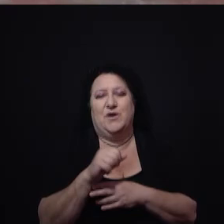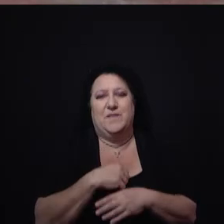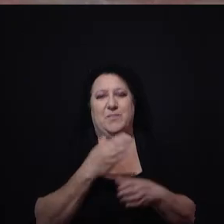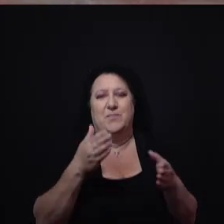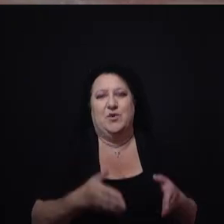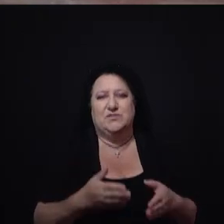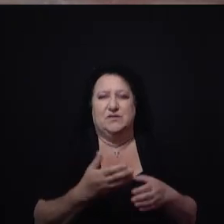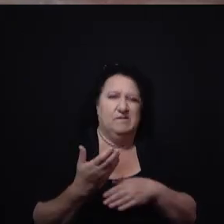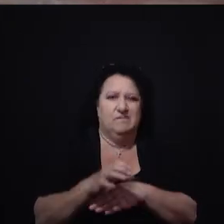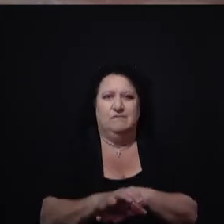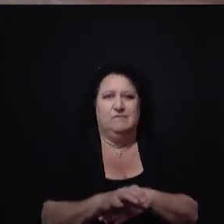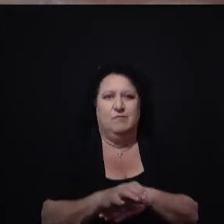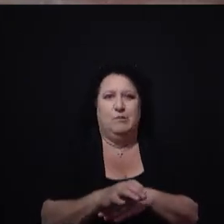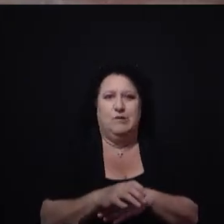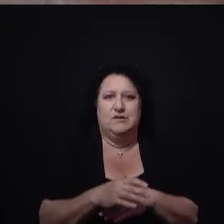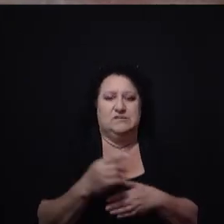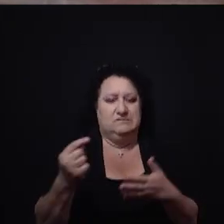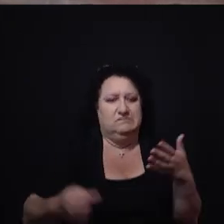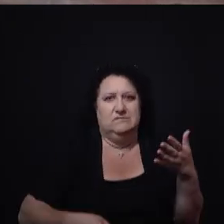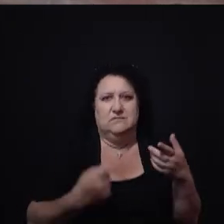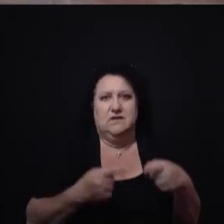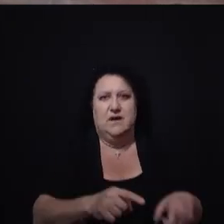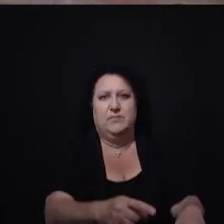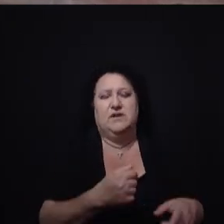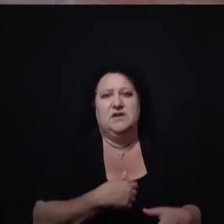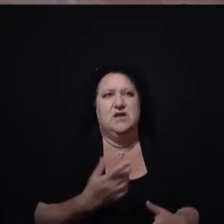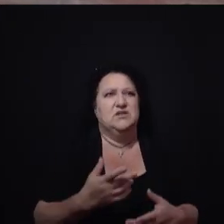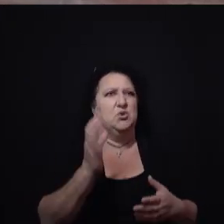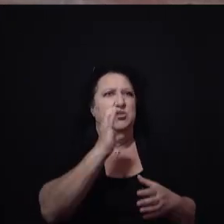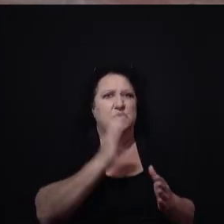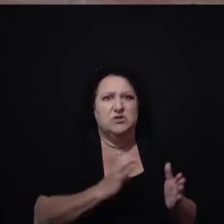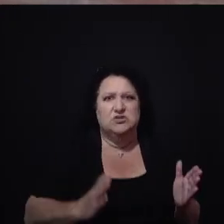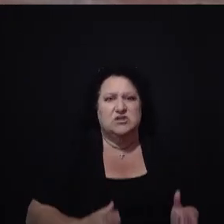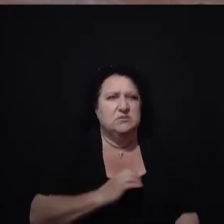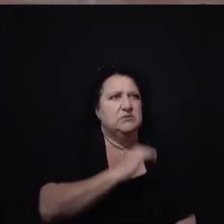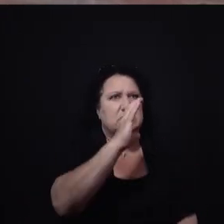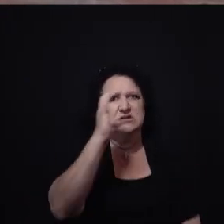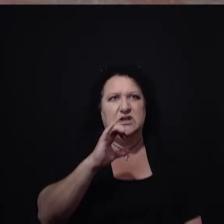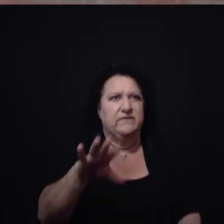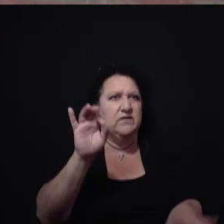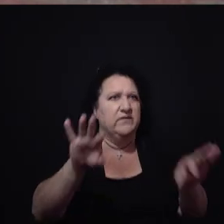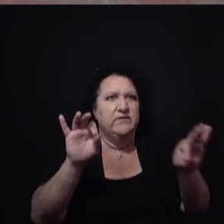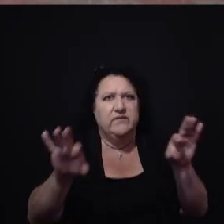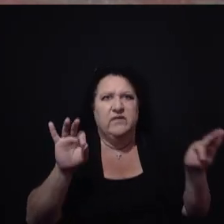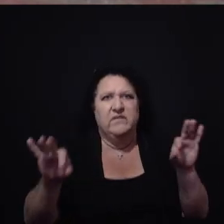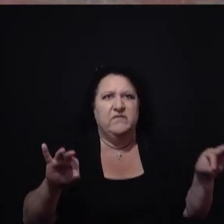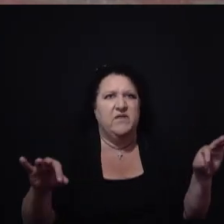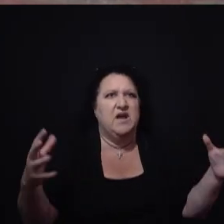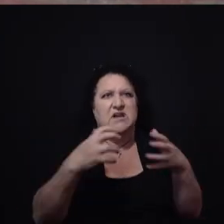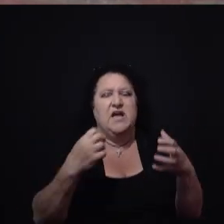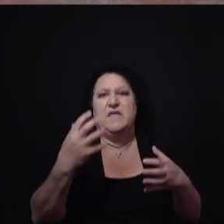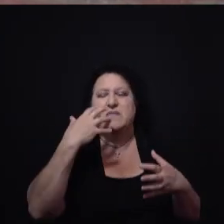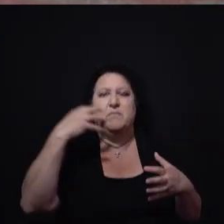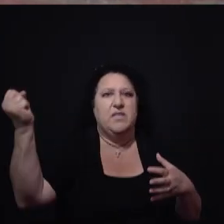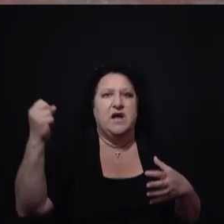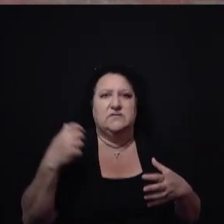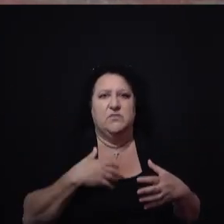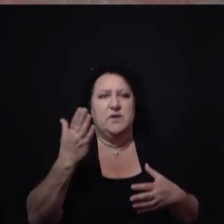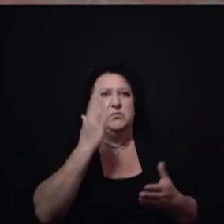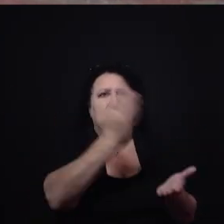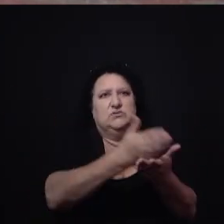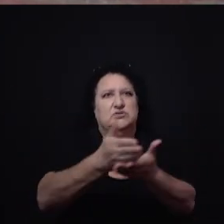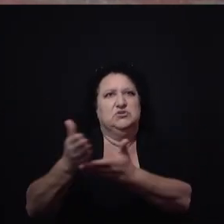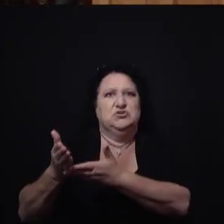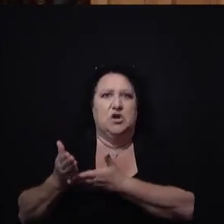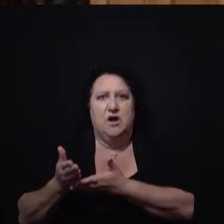what he had to do was find any of these Christians, stamp them out, stop this blasphemy from spreading any further than it had already gone. That's who he